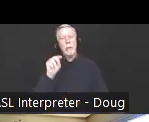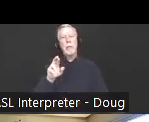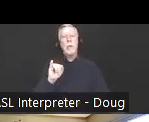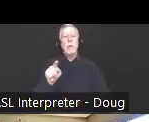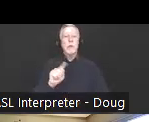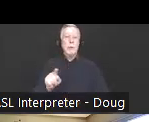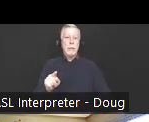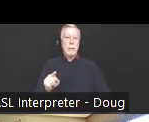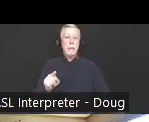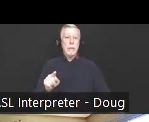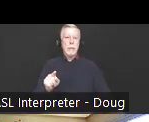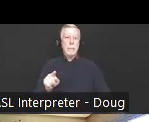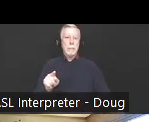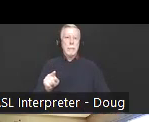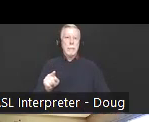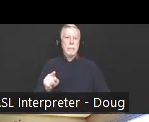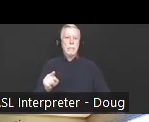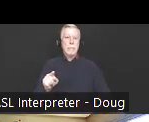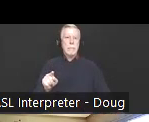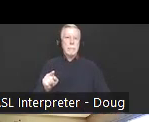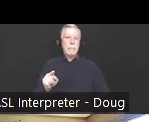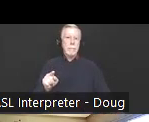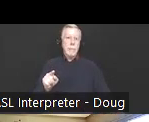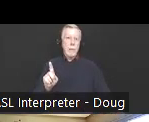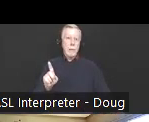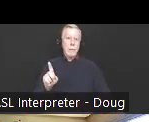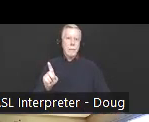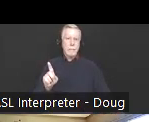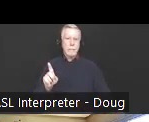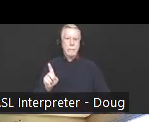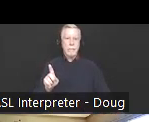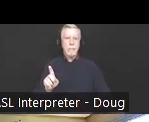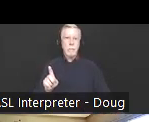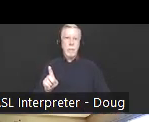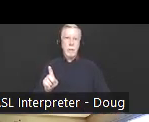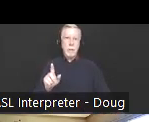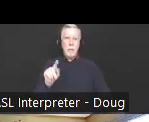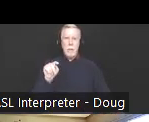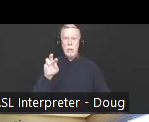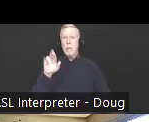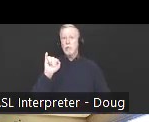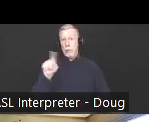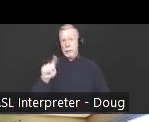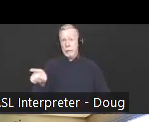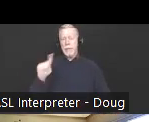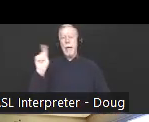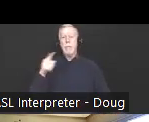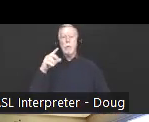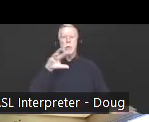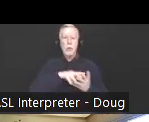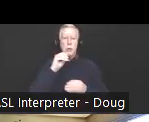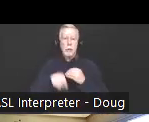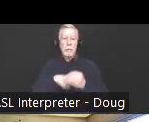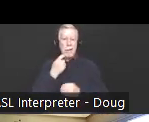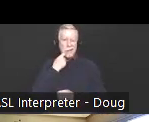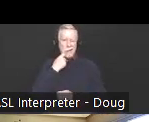I'm relatively new to it, I've only learned about it in the last year, but there is an explanation and an